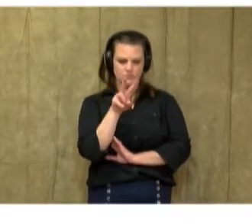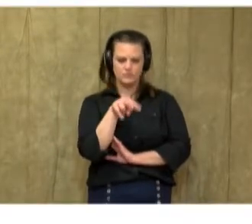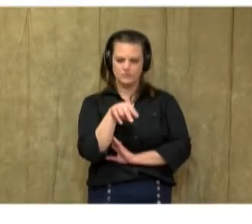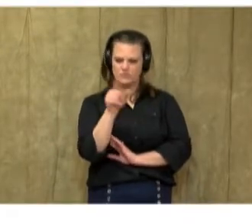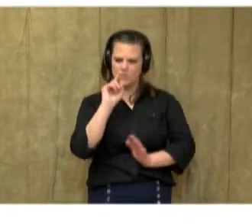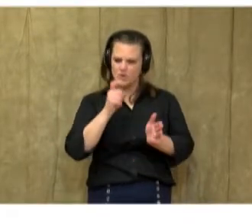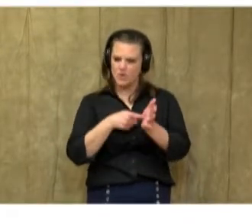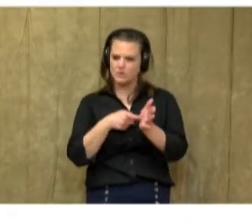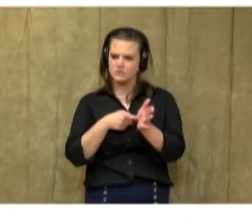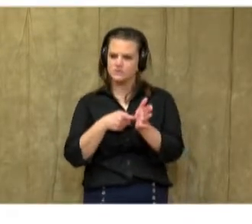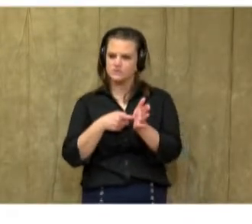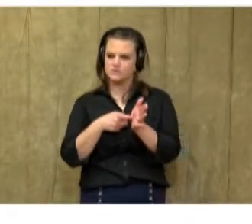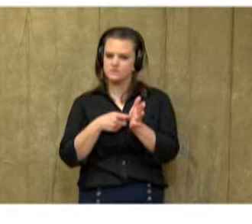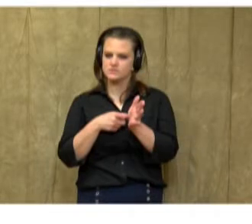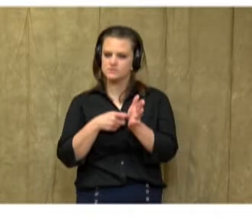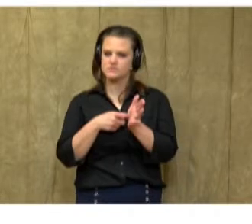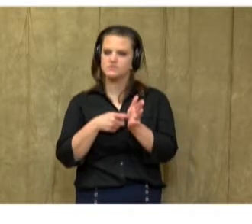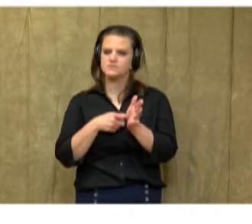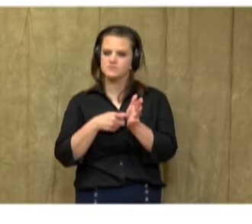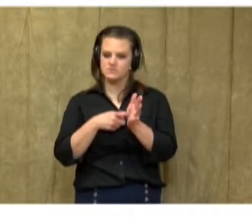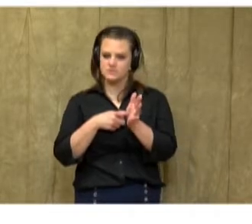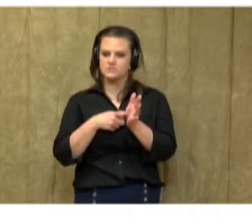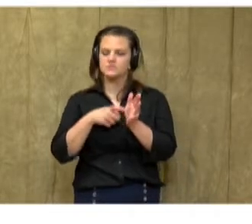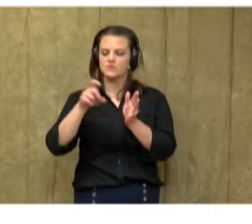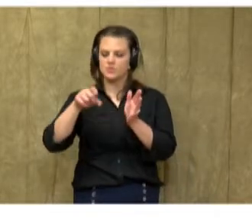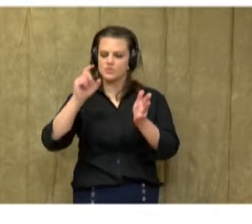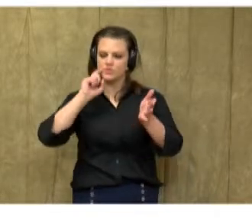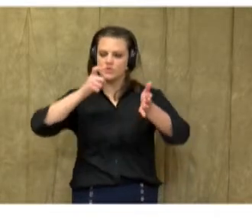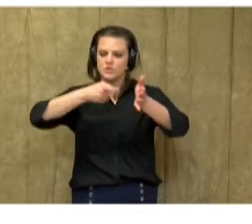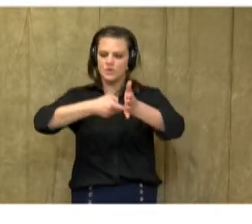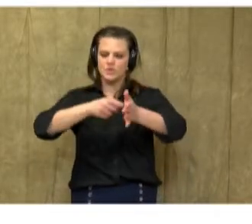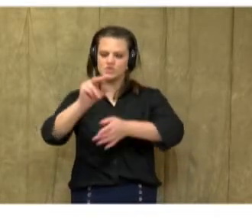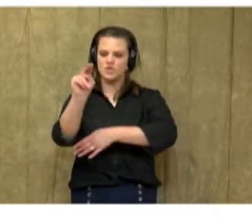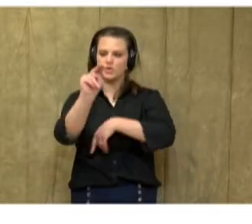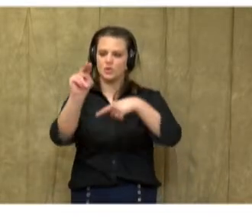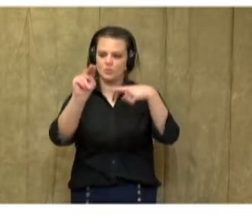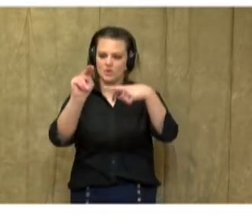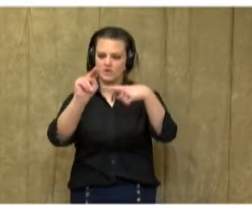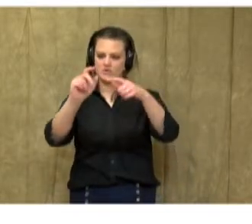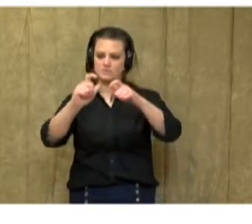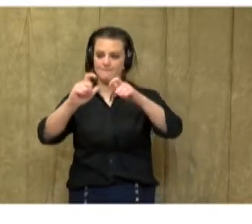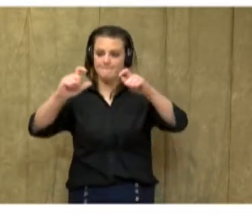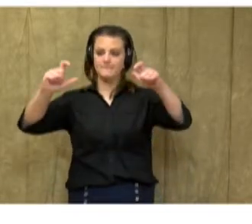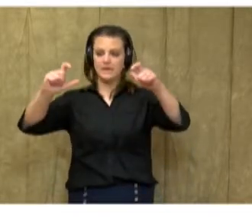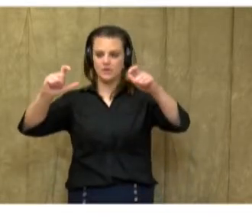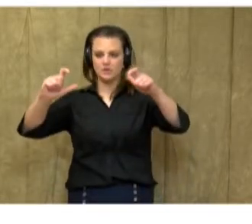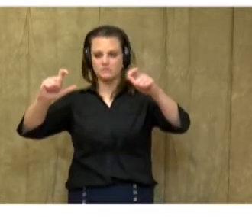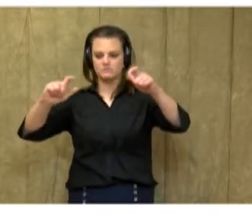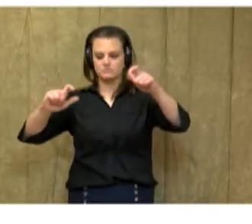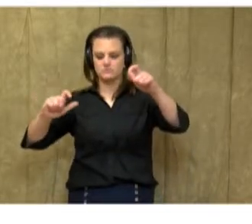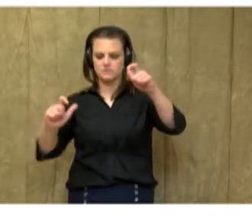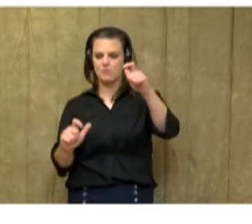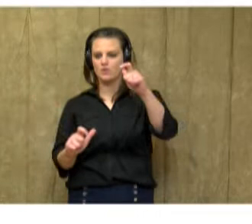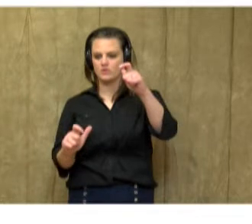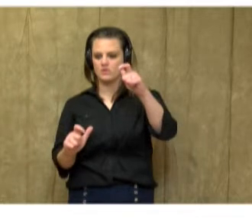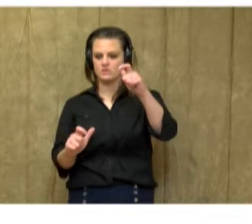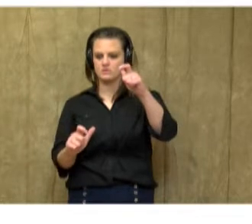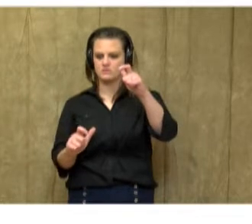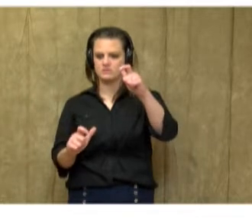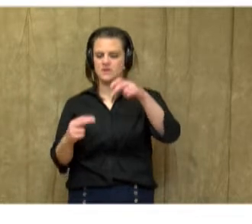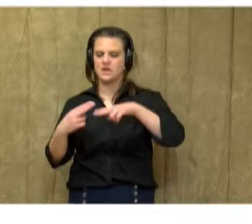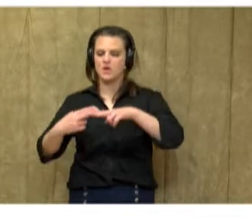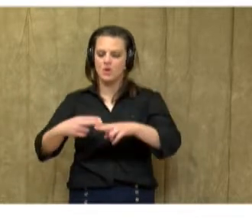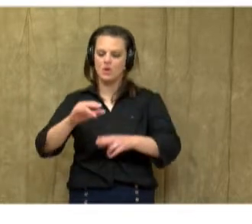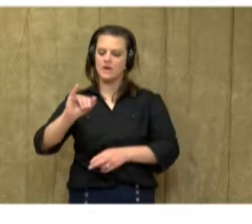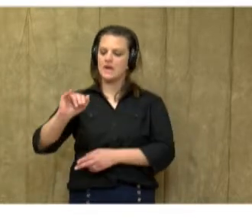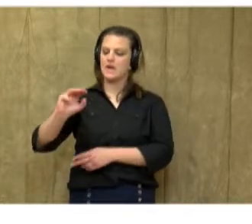something? You should notice that the numerator is larger than the denominator. That's called an